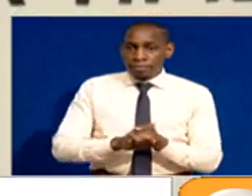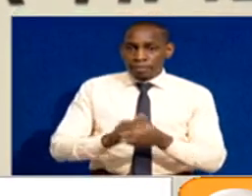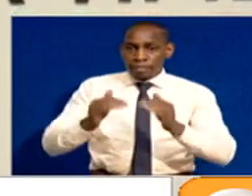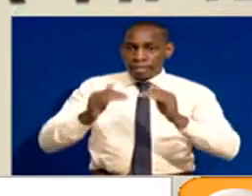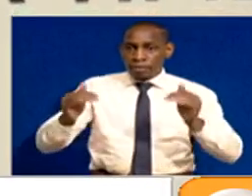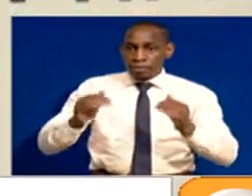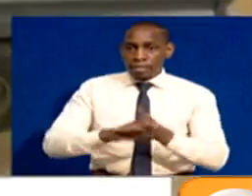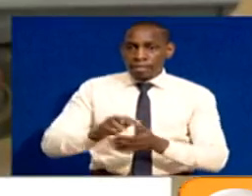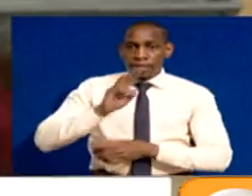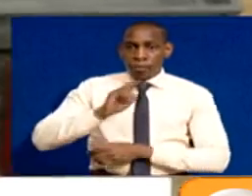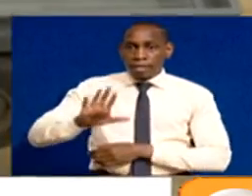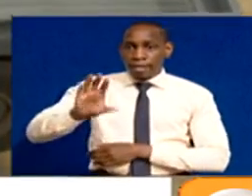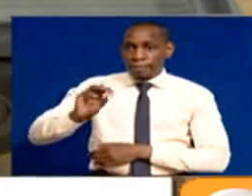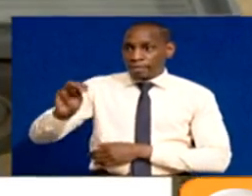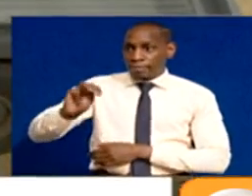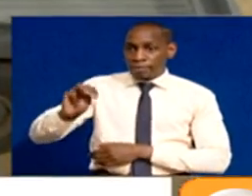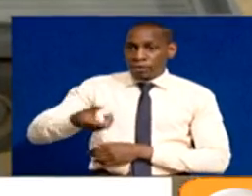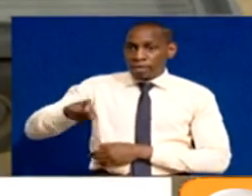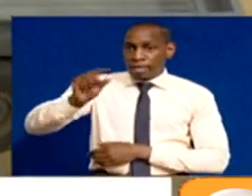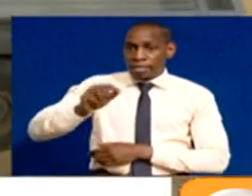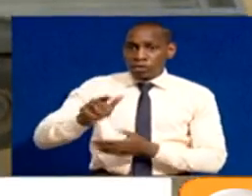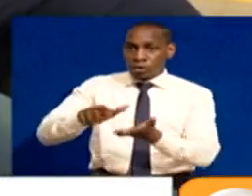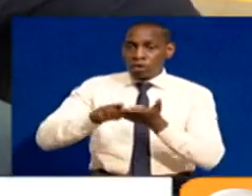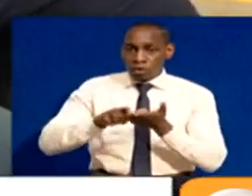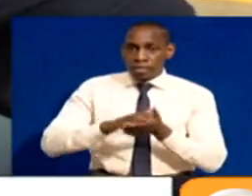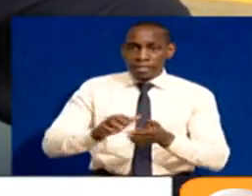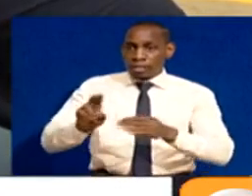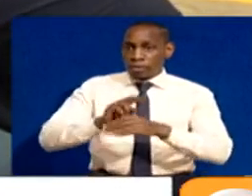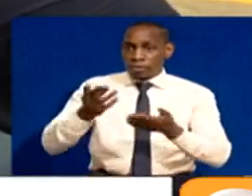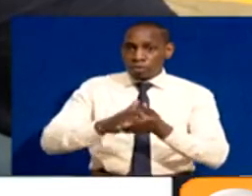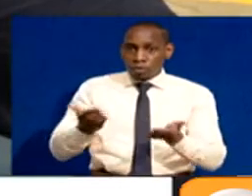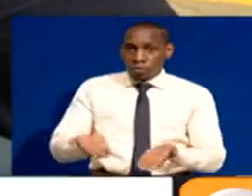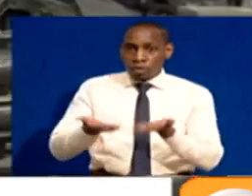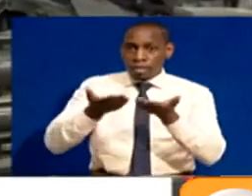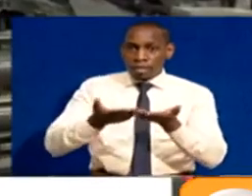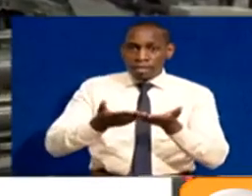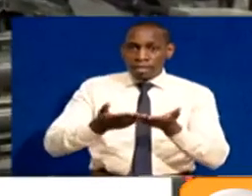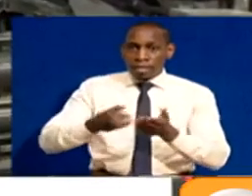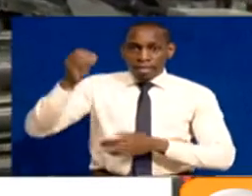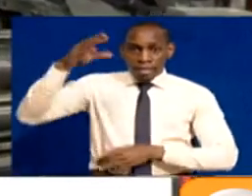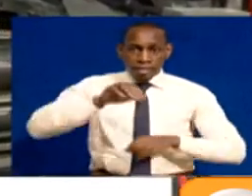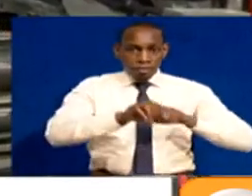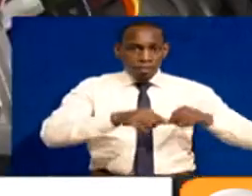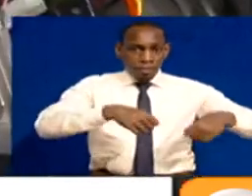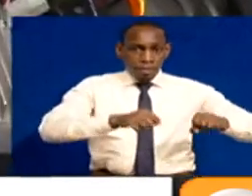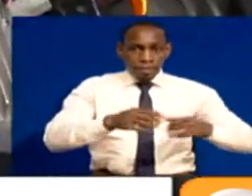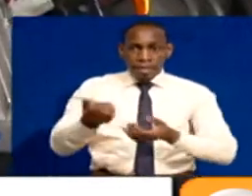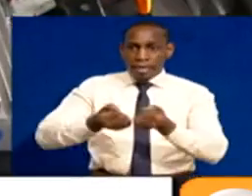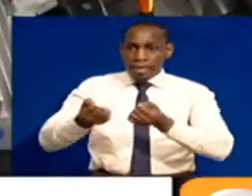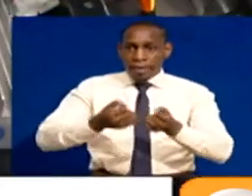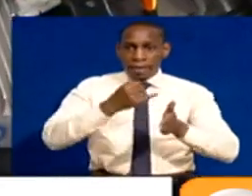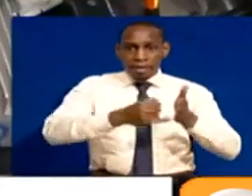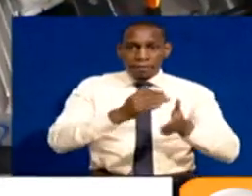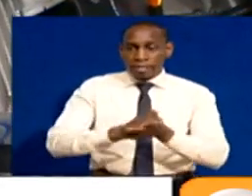in equity and 250 million shillings in additional grants, will be used to scale up electric motorcycles and bus